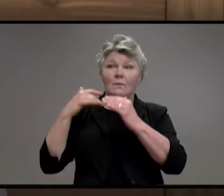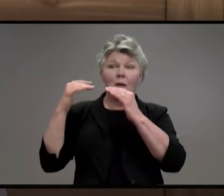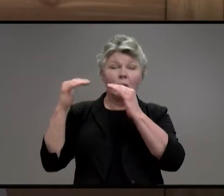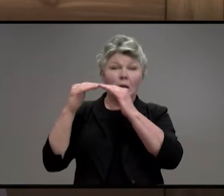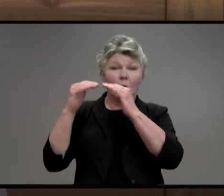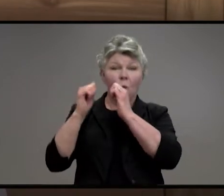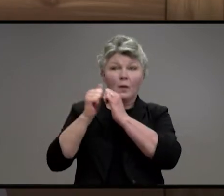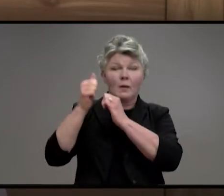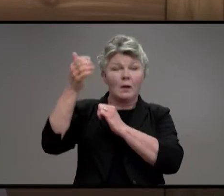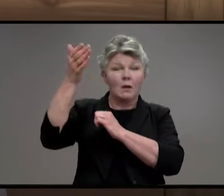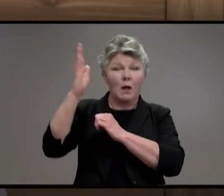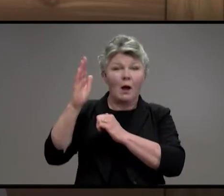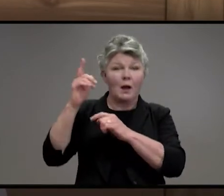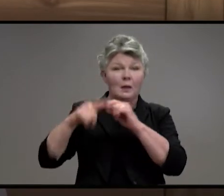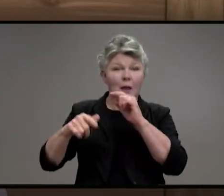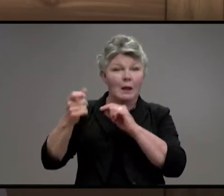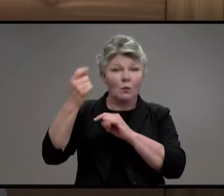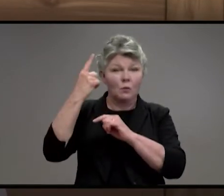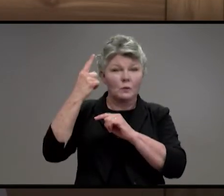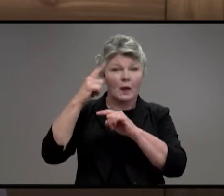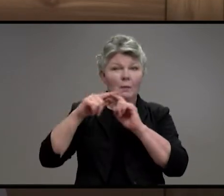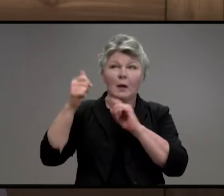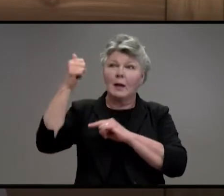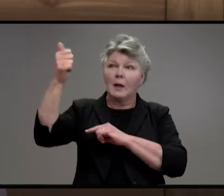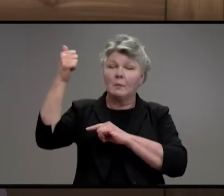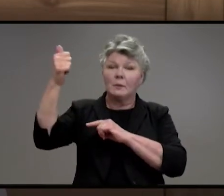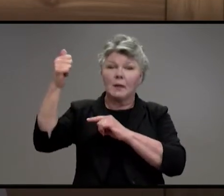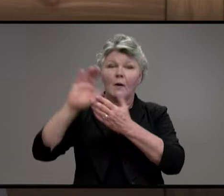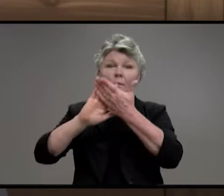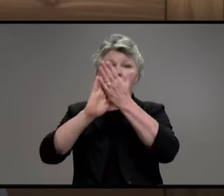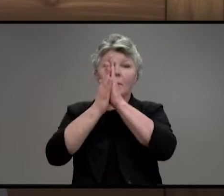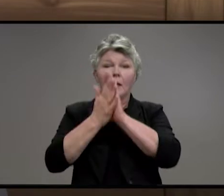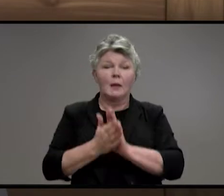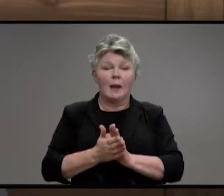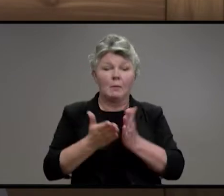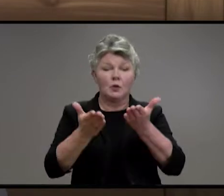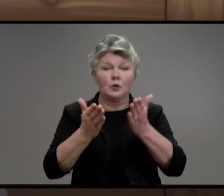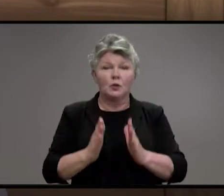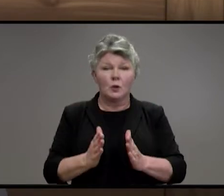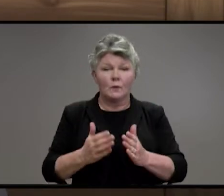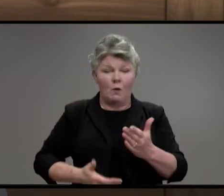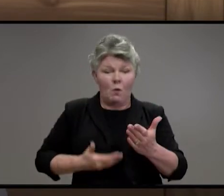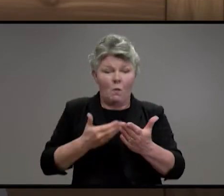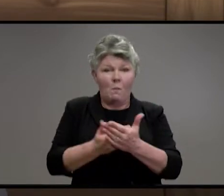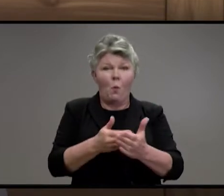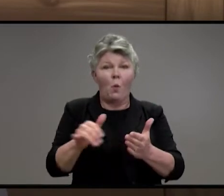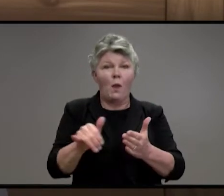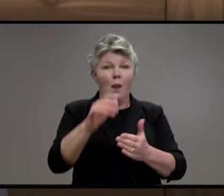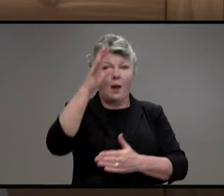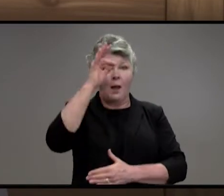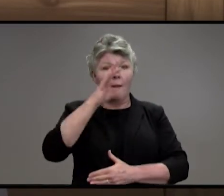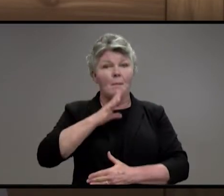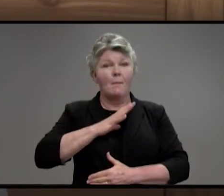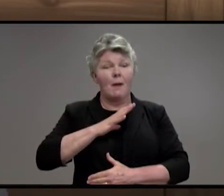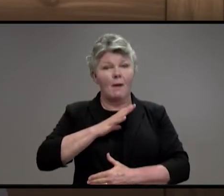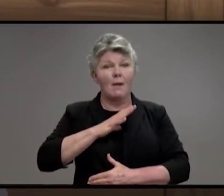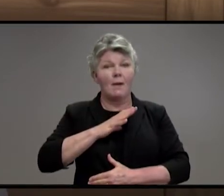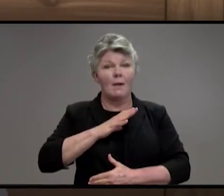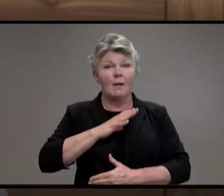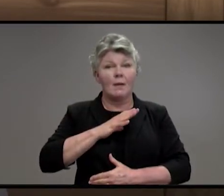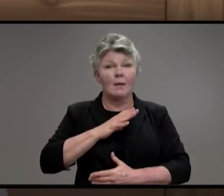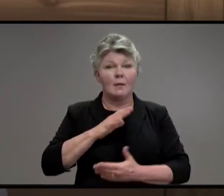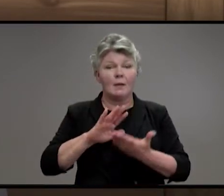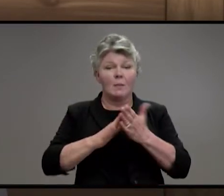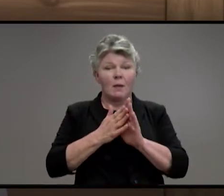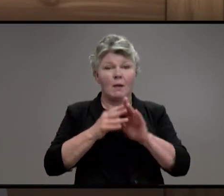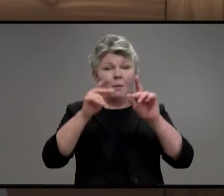grasped, but emptied himself by taking the form of a servant, being born in the likeness of men. And being found in human